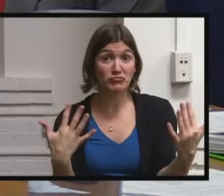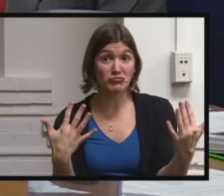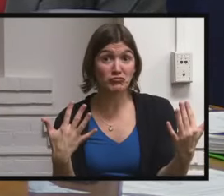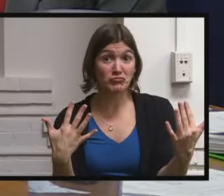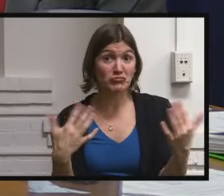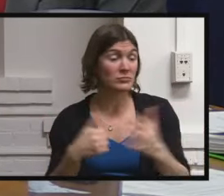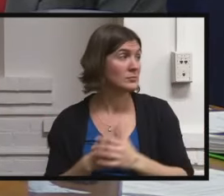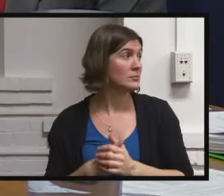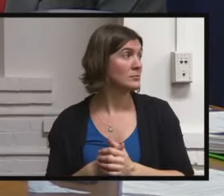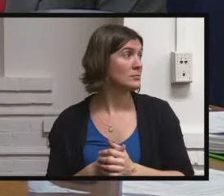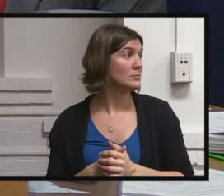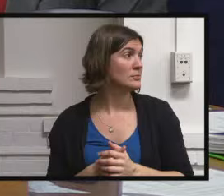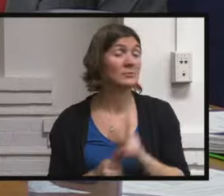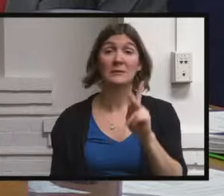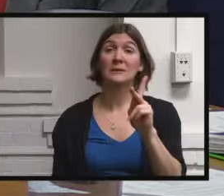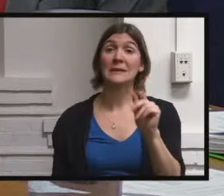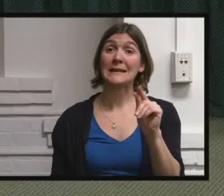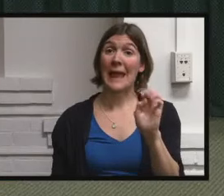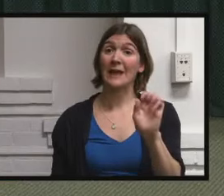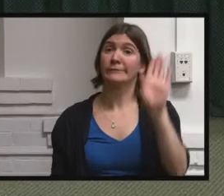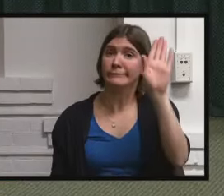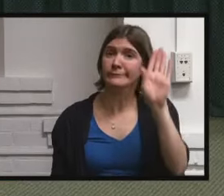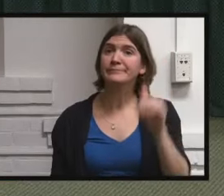public. I'll just say that